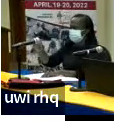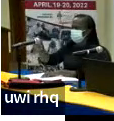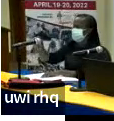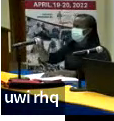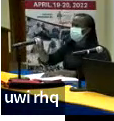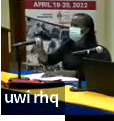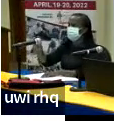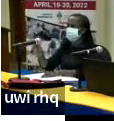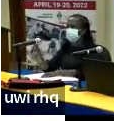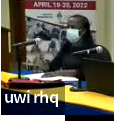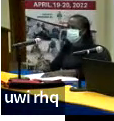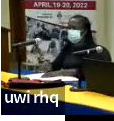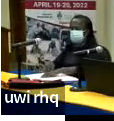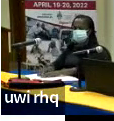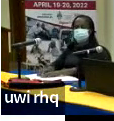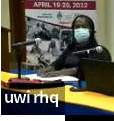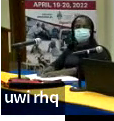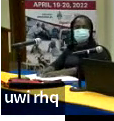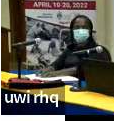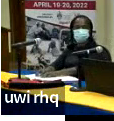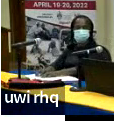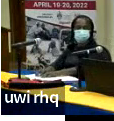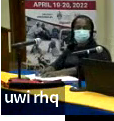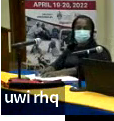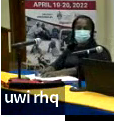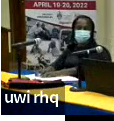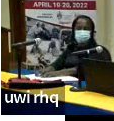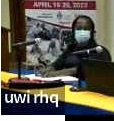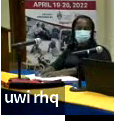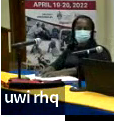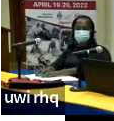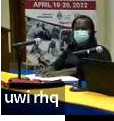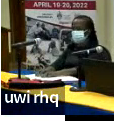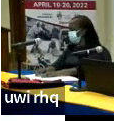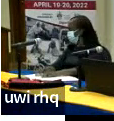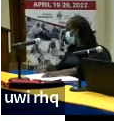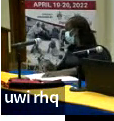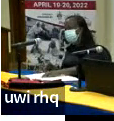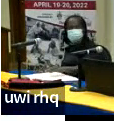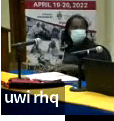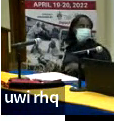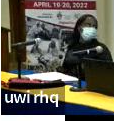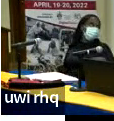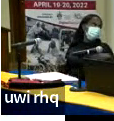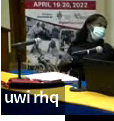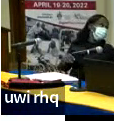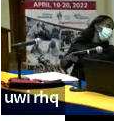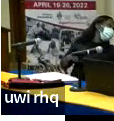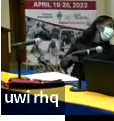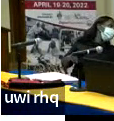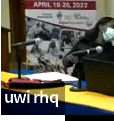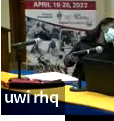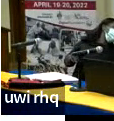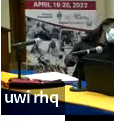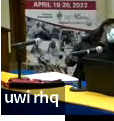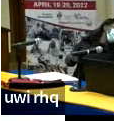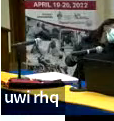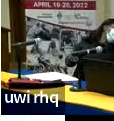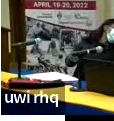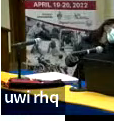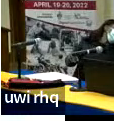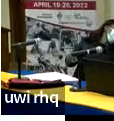the Caribbean. And in so doing, I will be drawing extensively from a research that